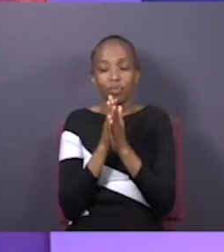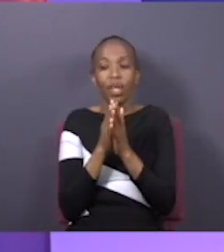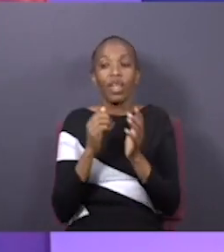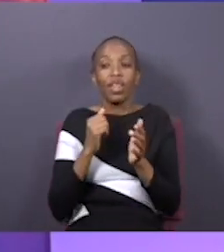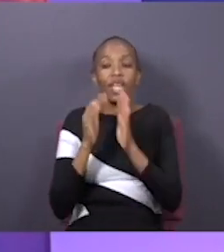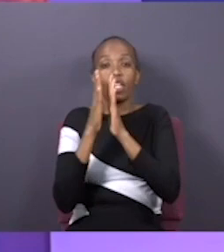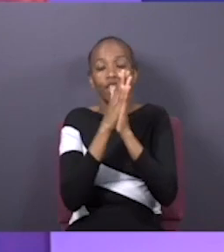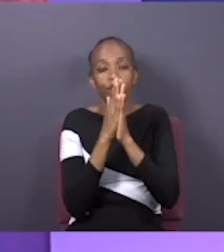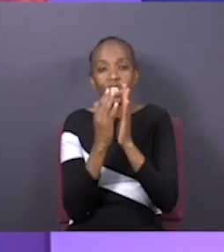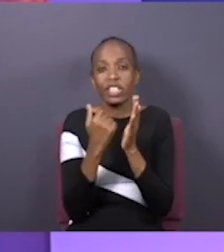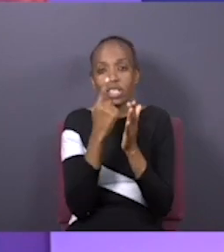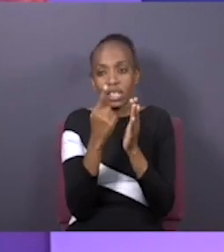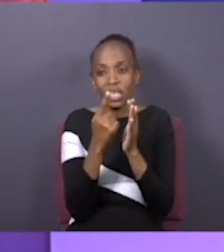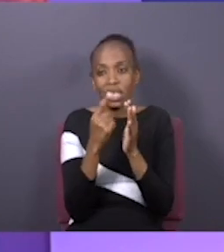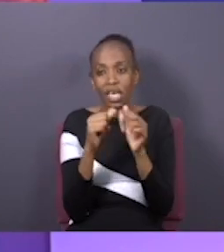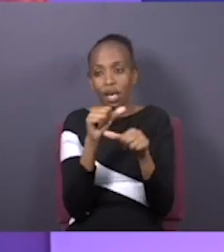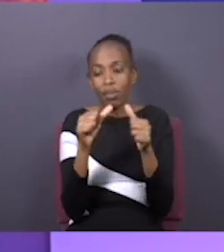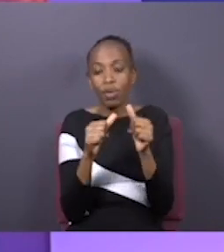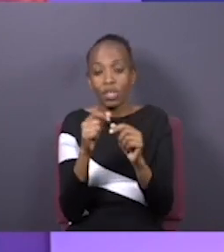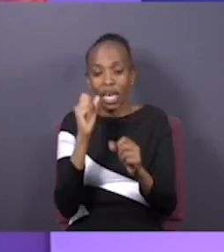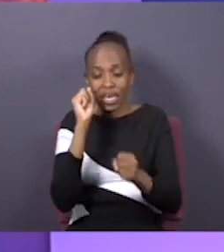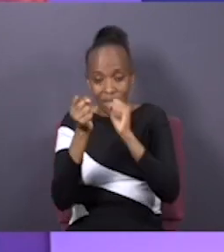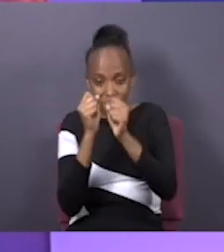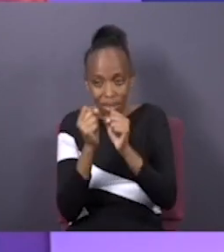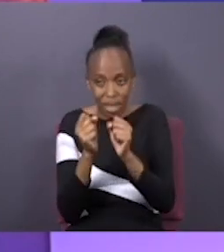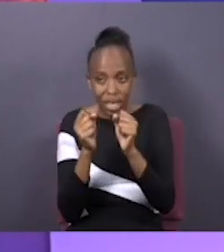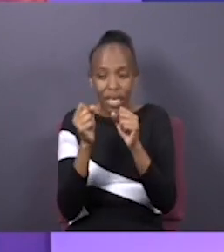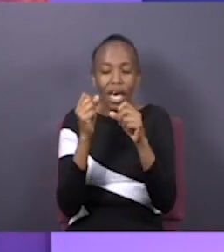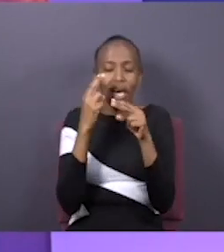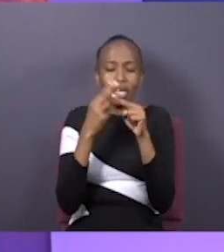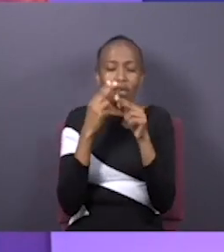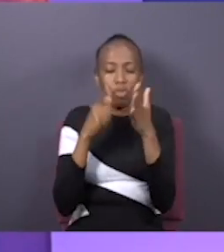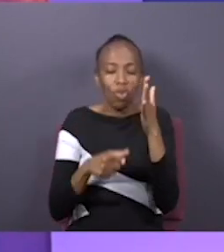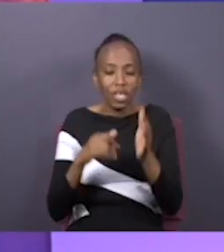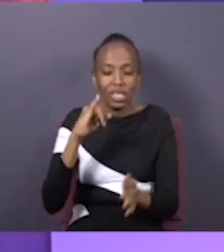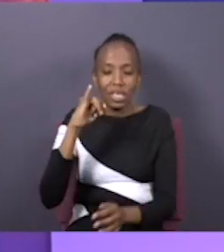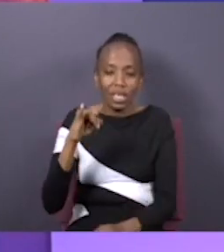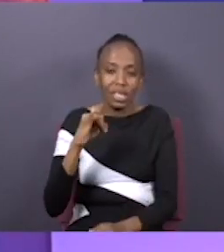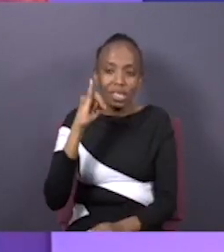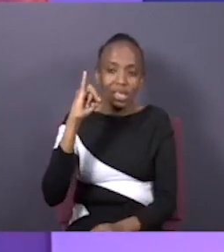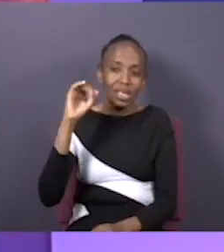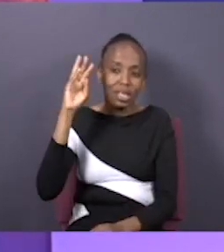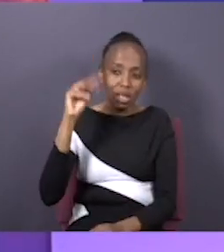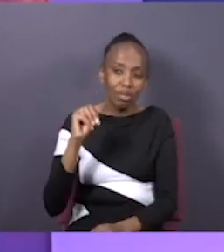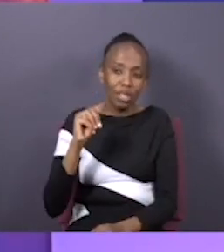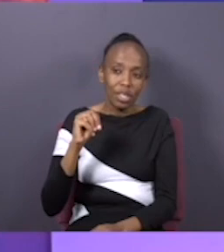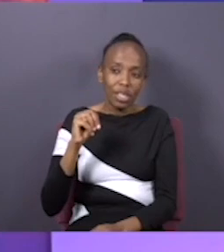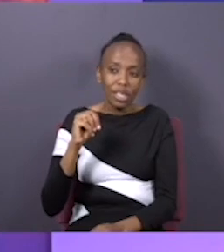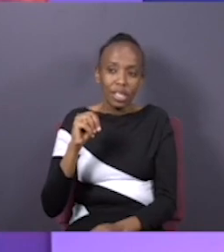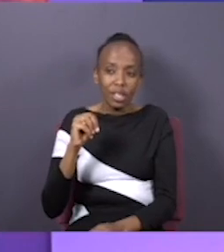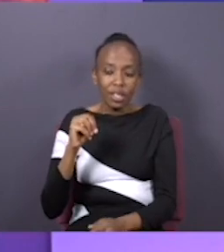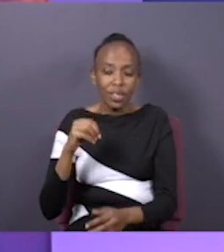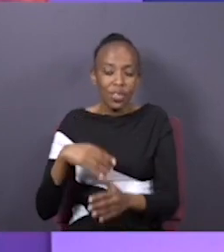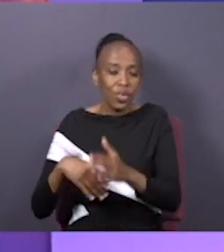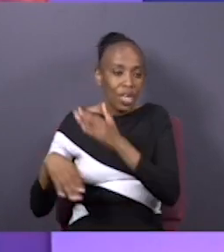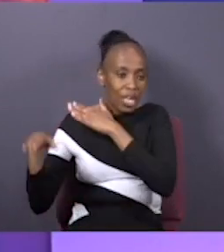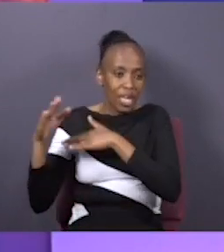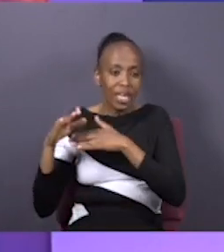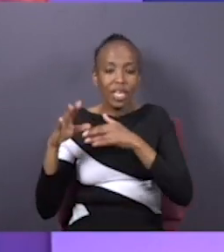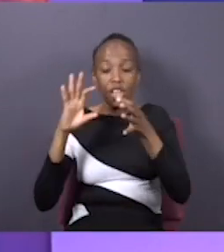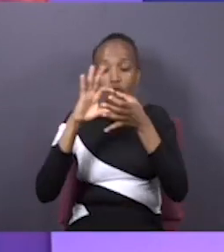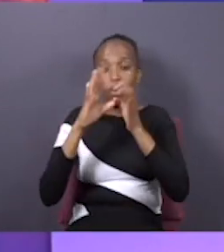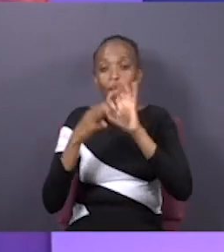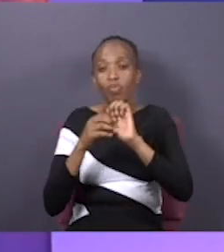The story is told of an athlete by the name of Jim Thorpe. He was the star of the 1912